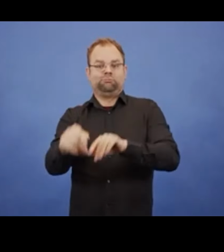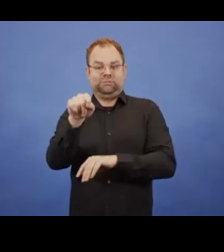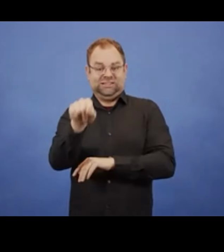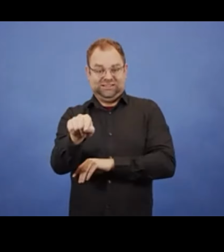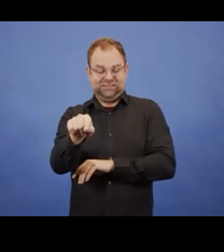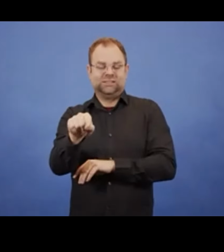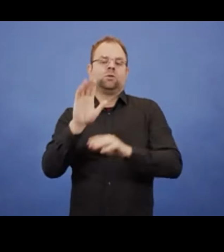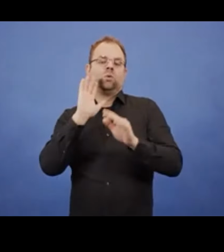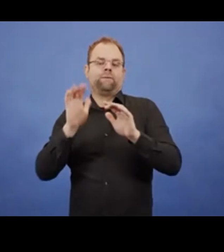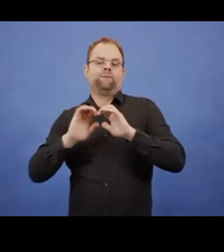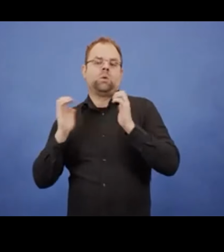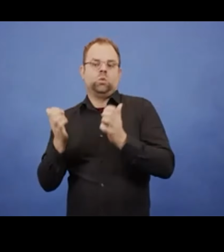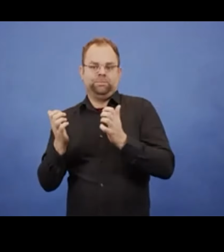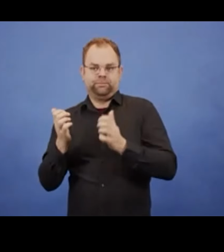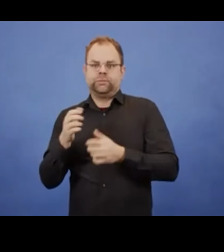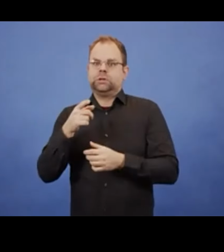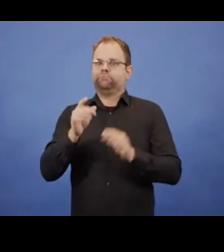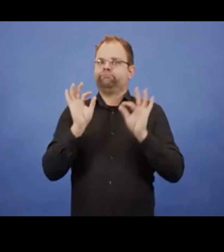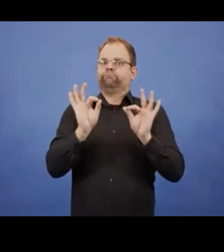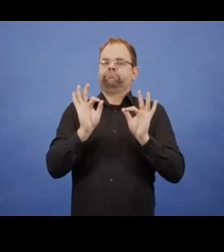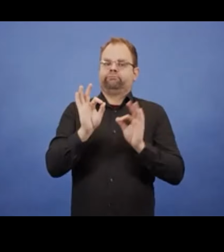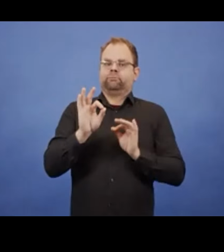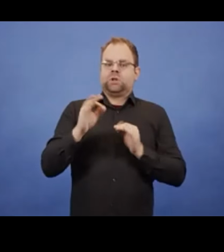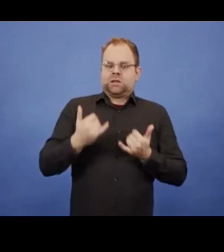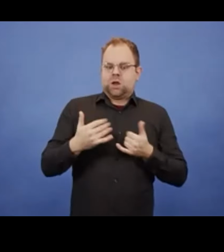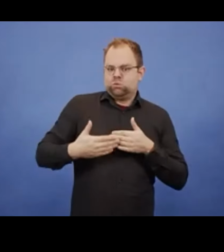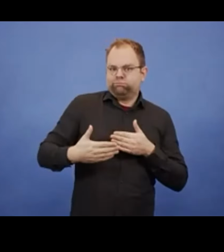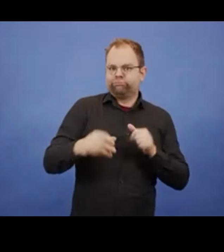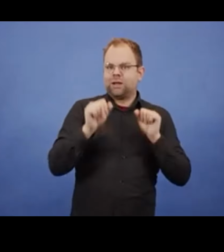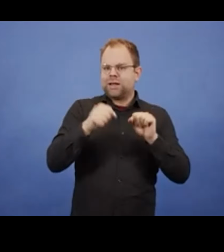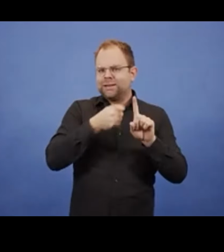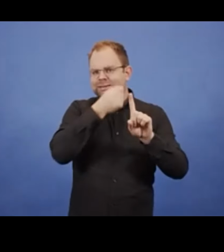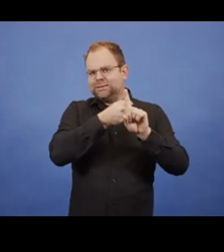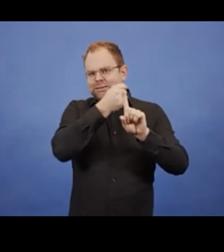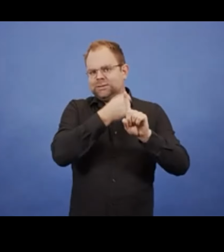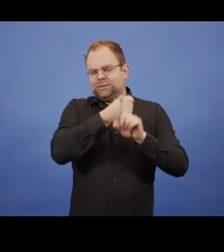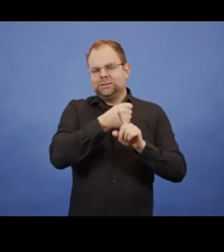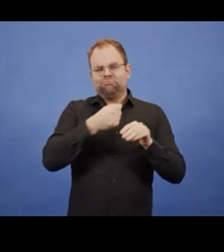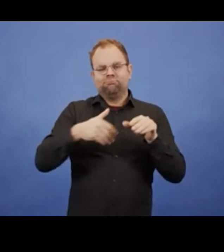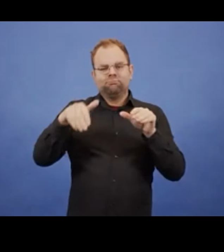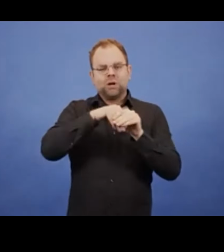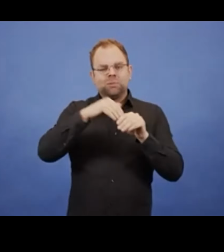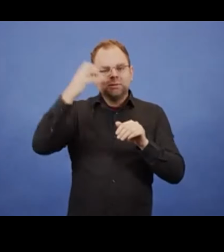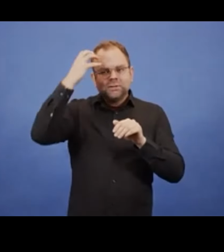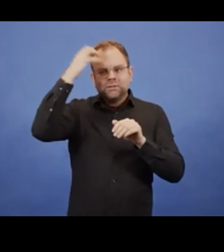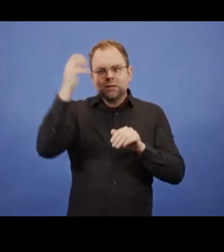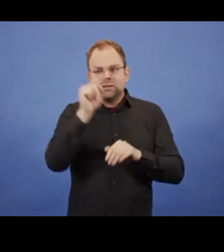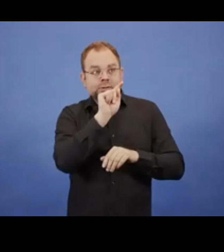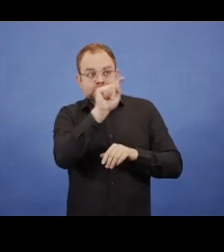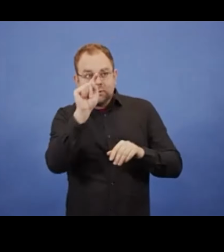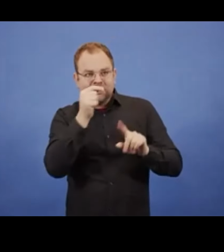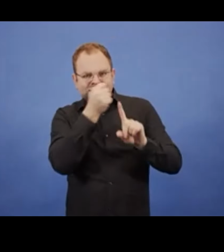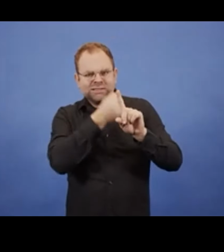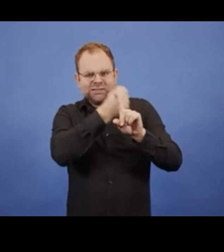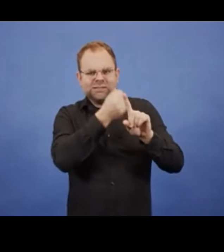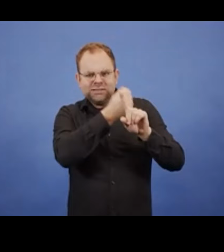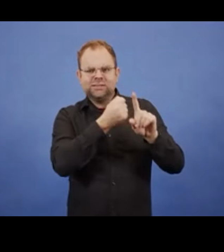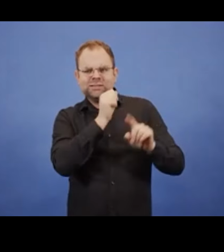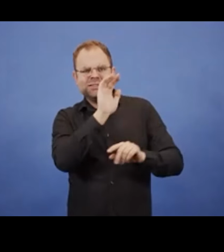of refugees, stateless persons with disabilities, as part of the